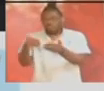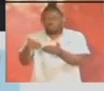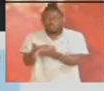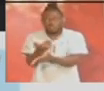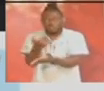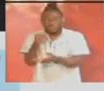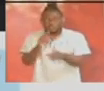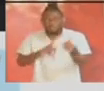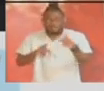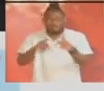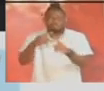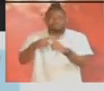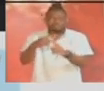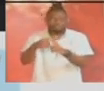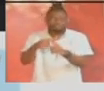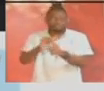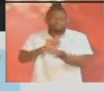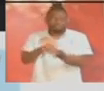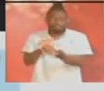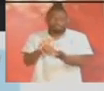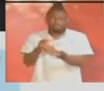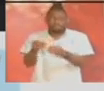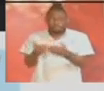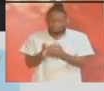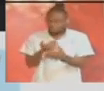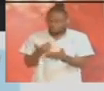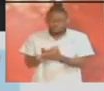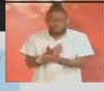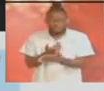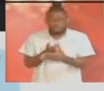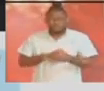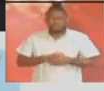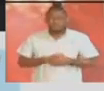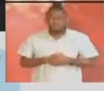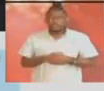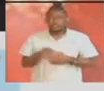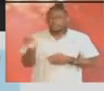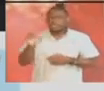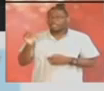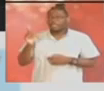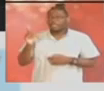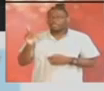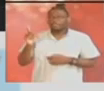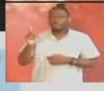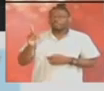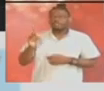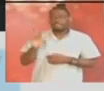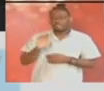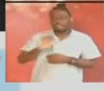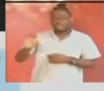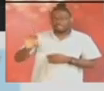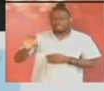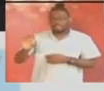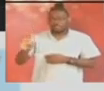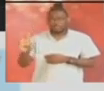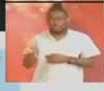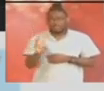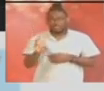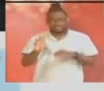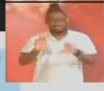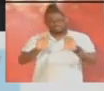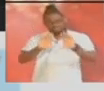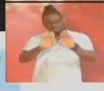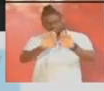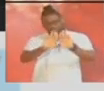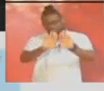slide, that are seen to populate the east-west corridor and are sustained in that County Caroni and